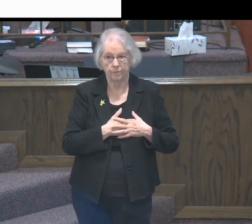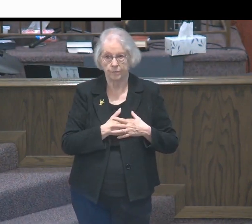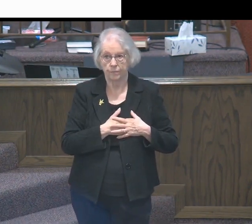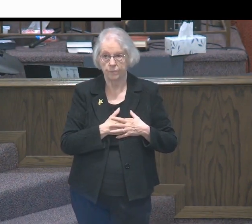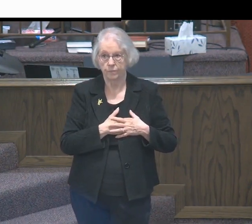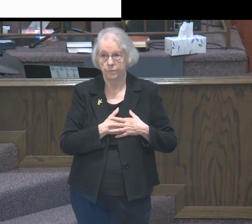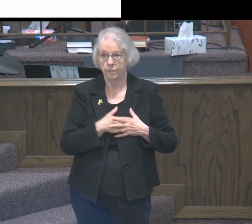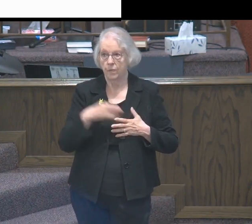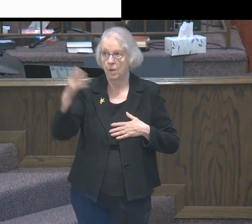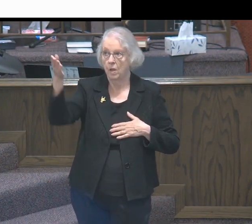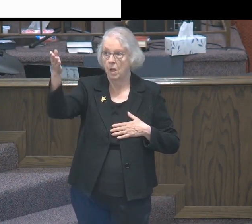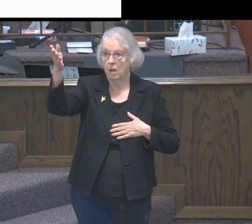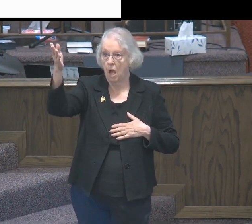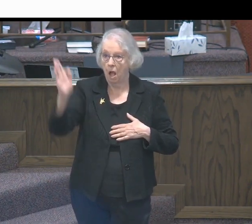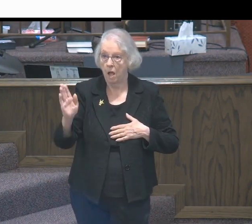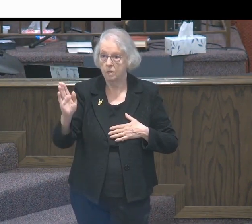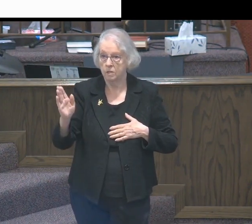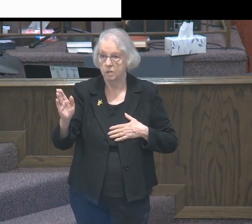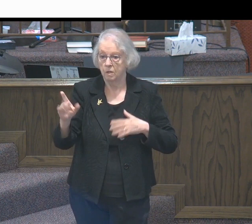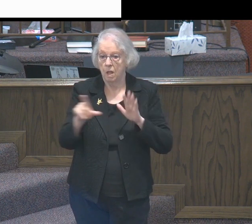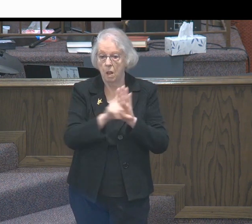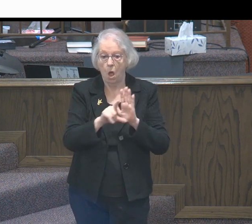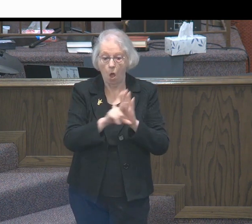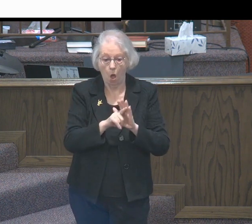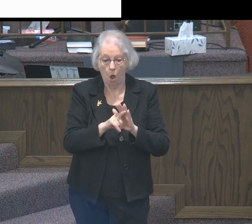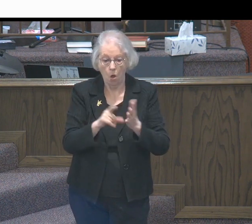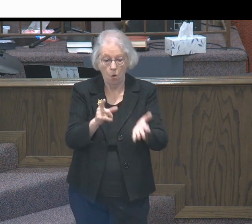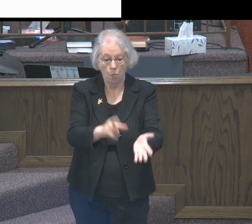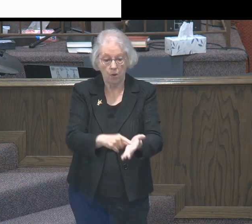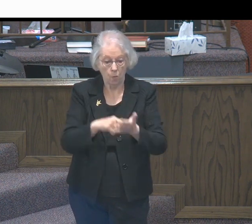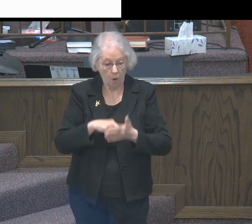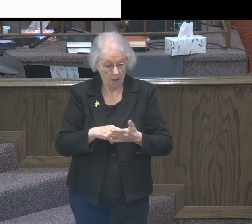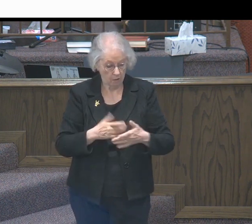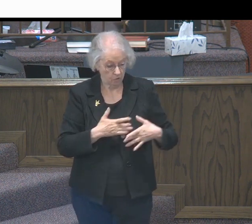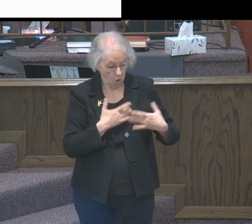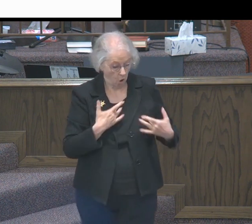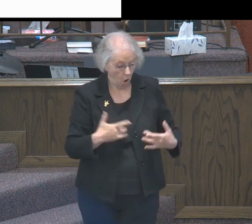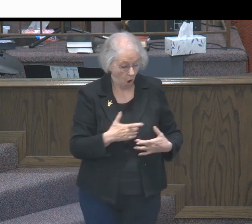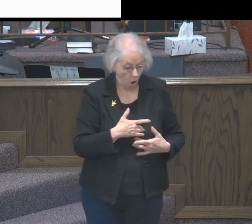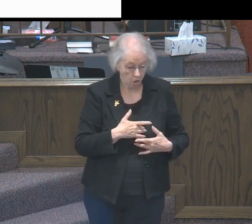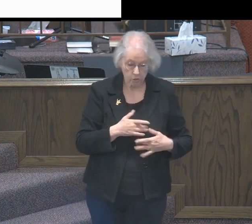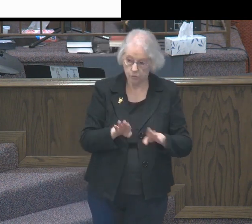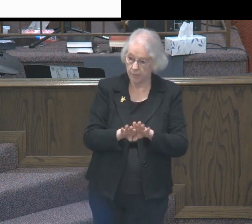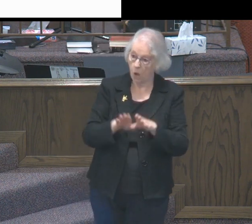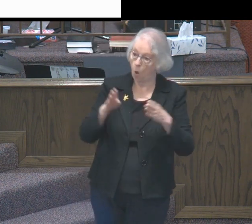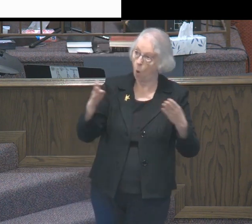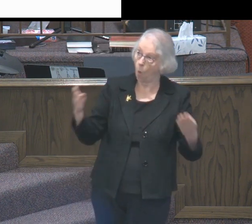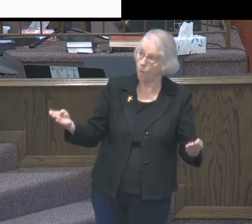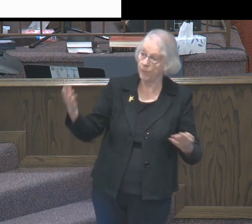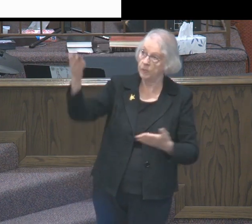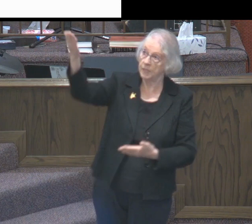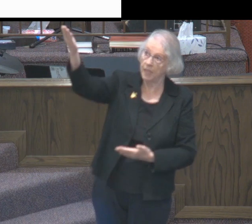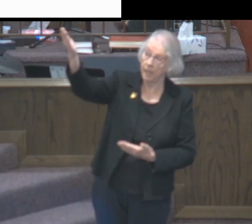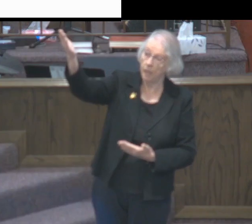God's law required both inward obedience and